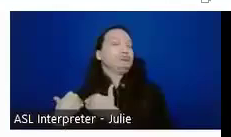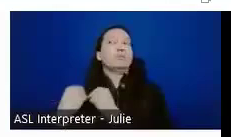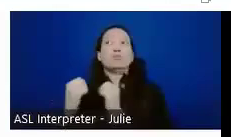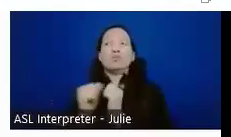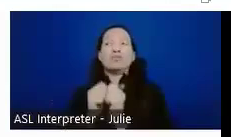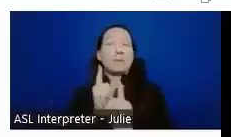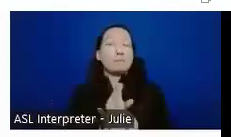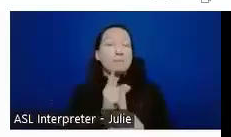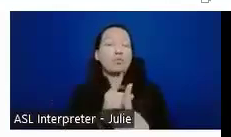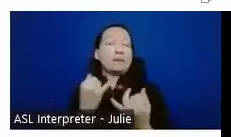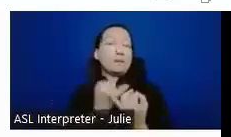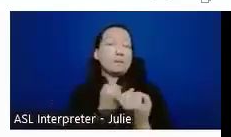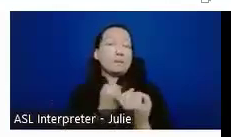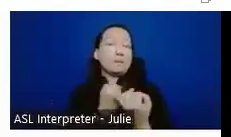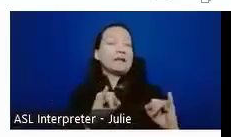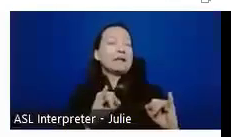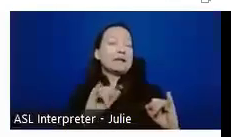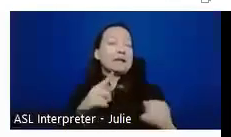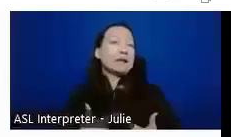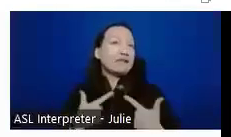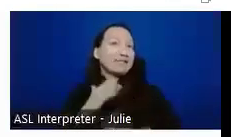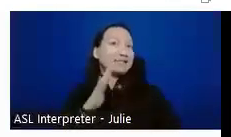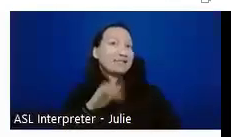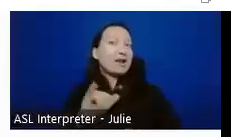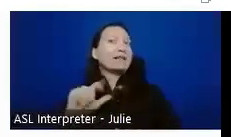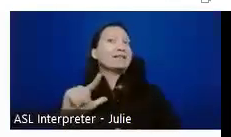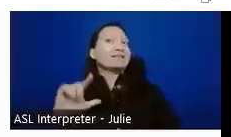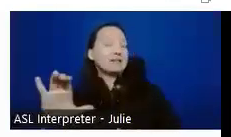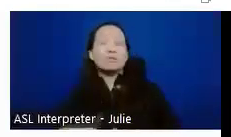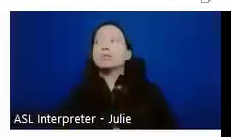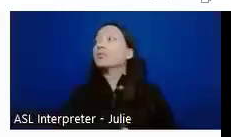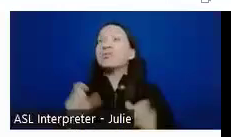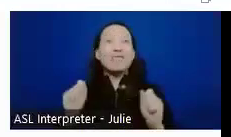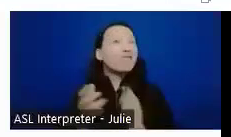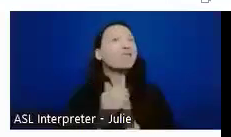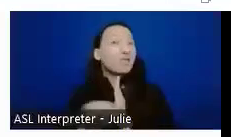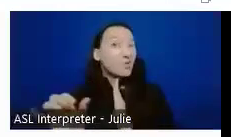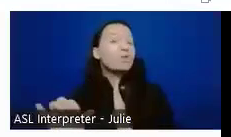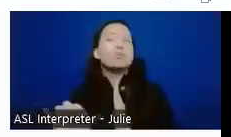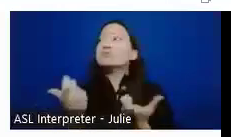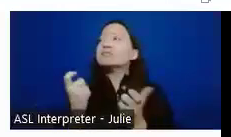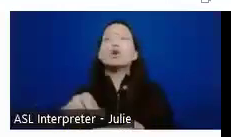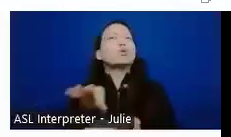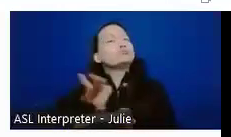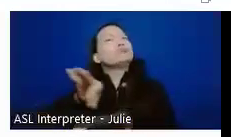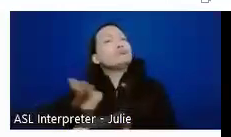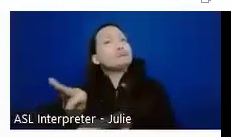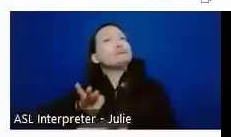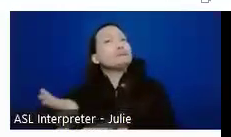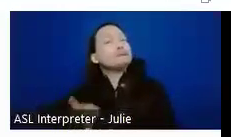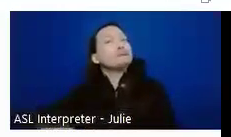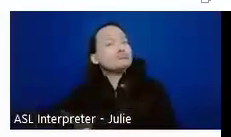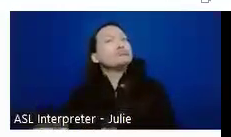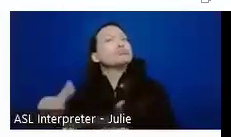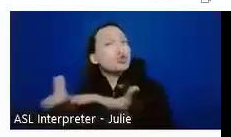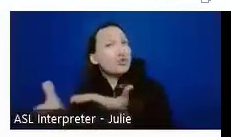purpose of independent living centers. And so that can be done with those skills too. You still get to count them when you're counting